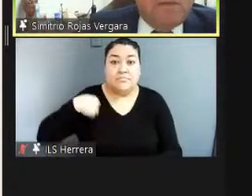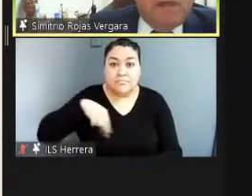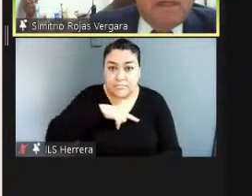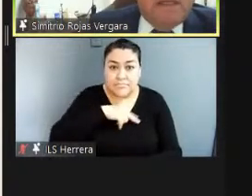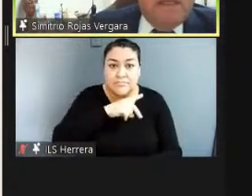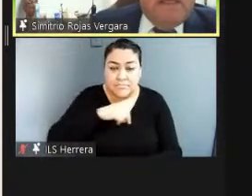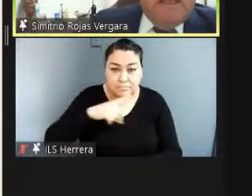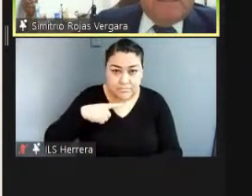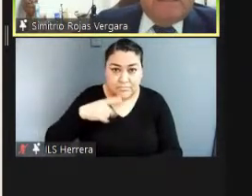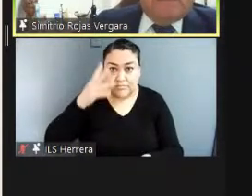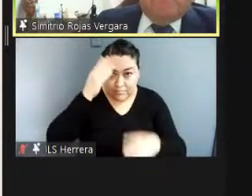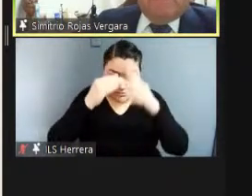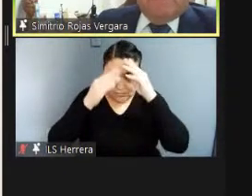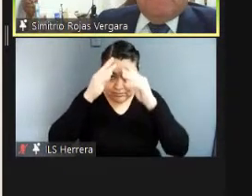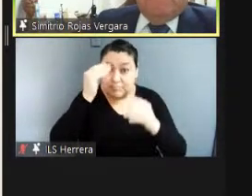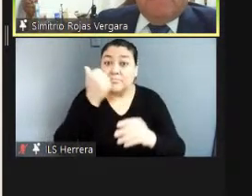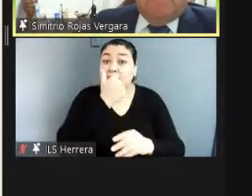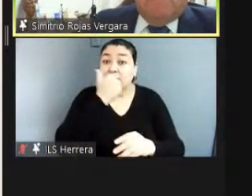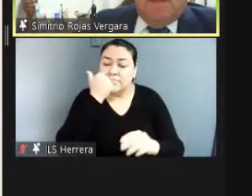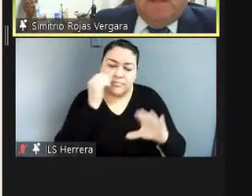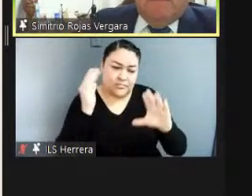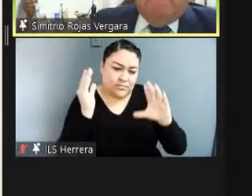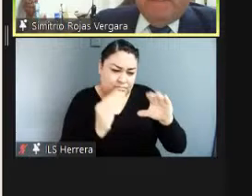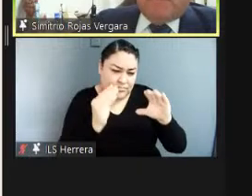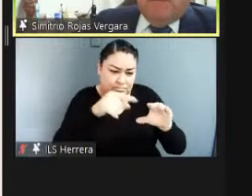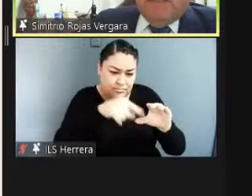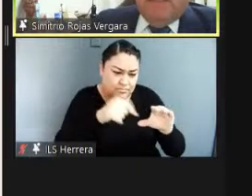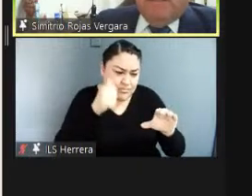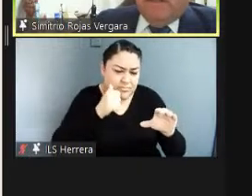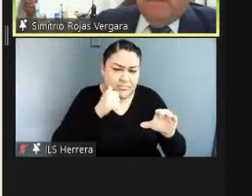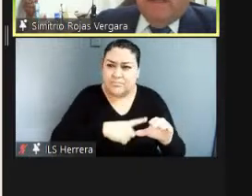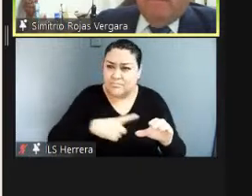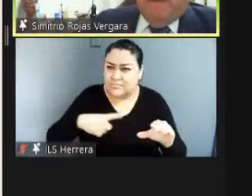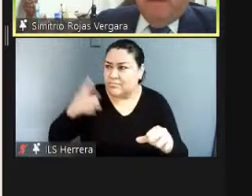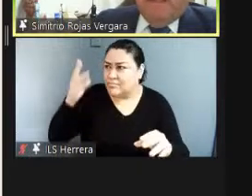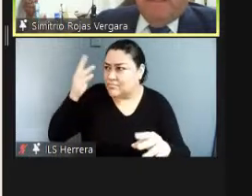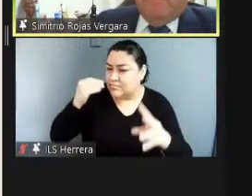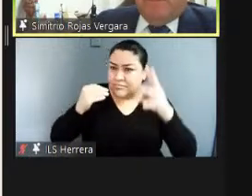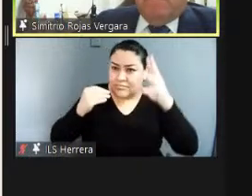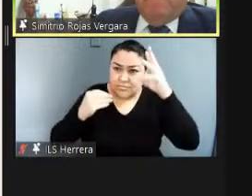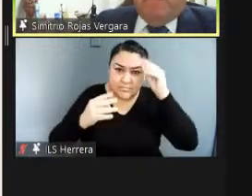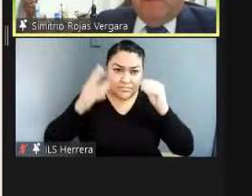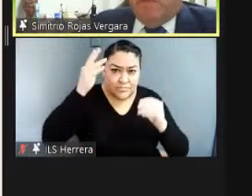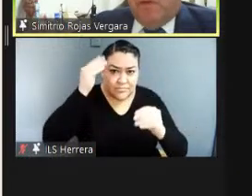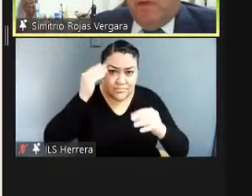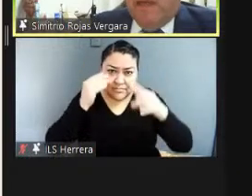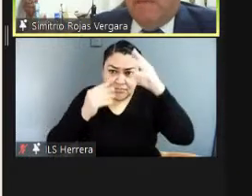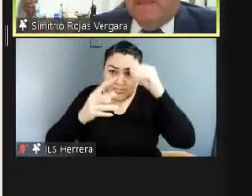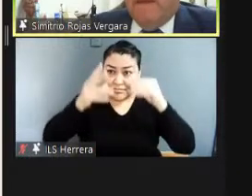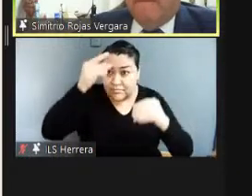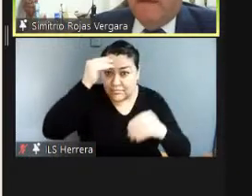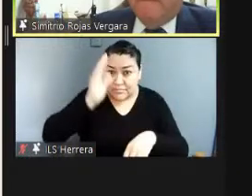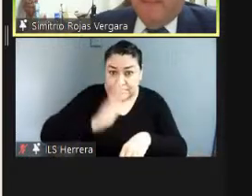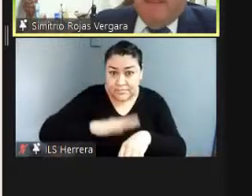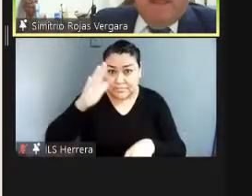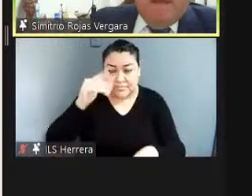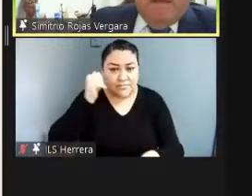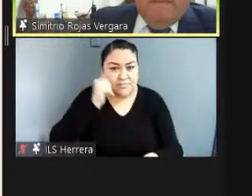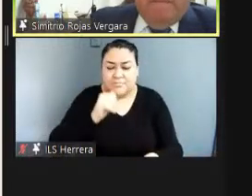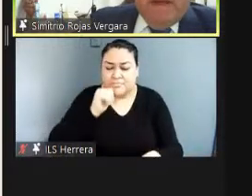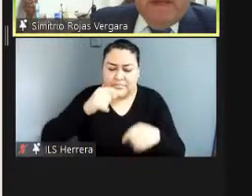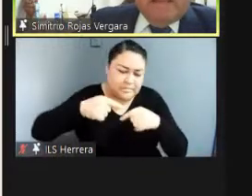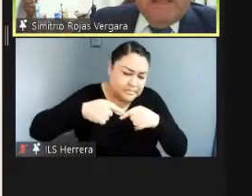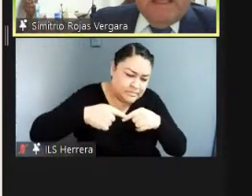We need to maintain and we need to plant in students the attitude of